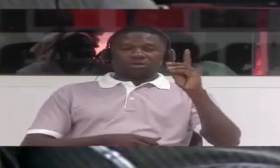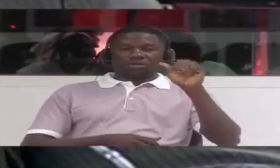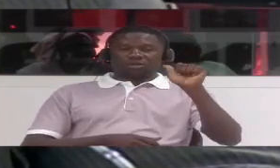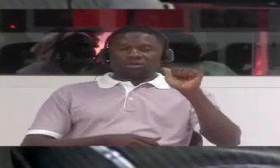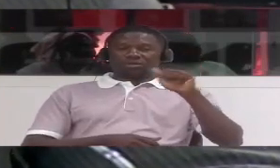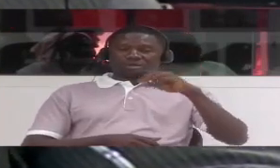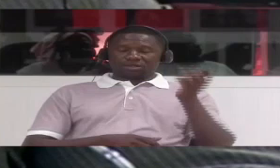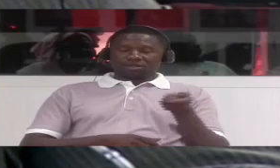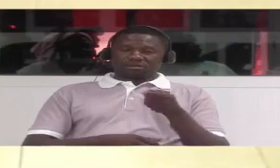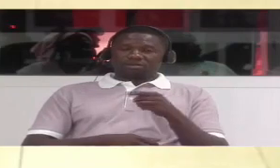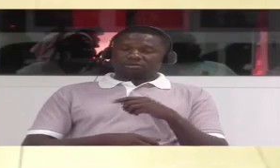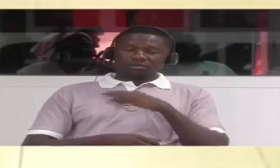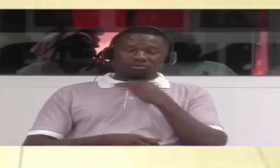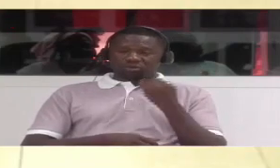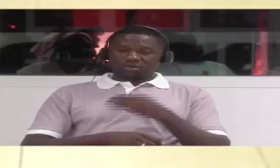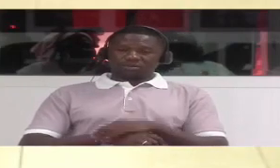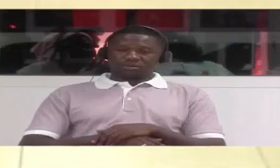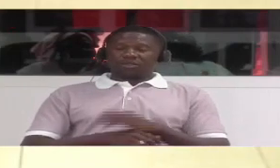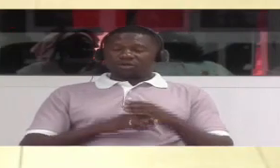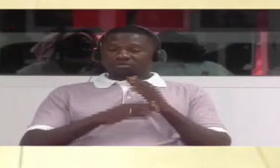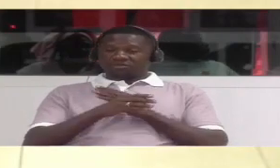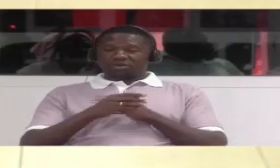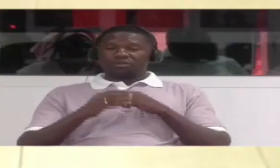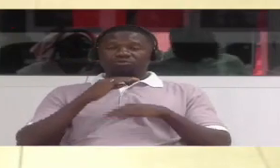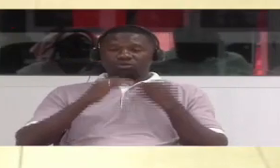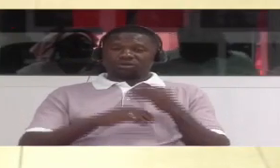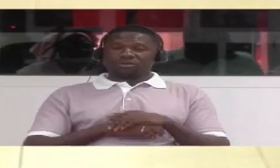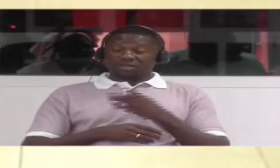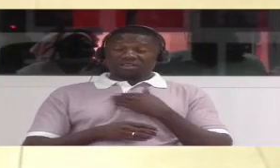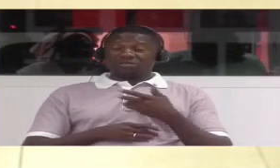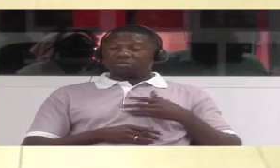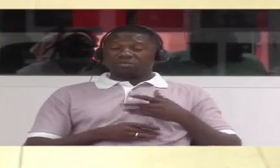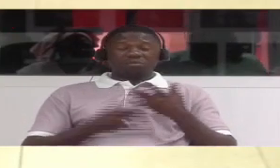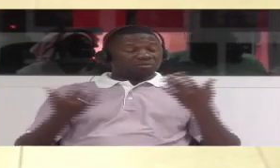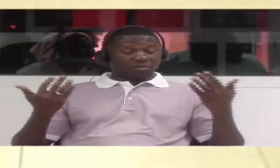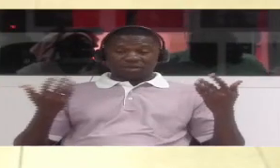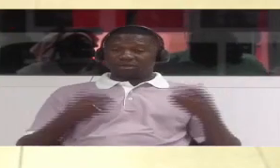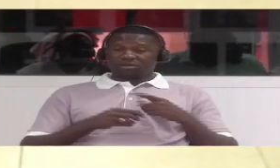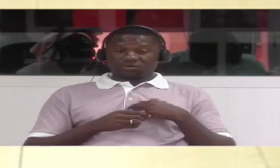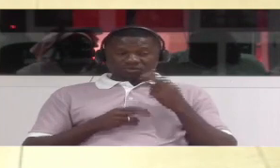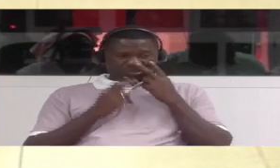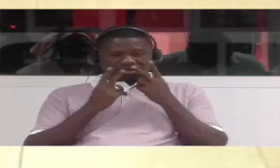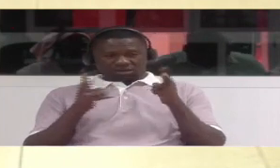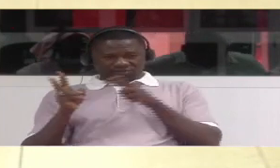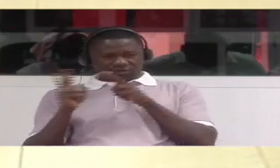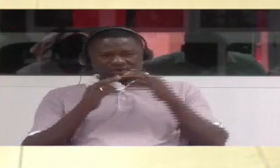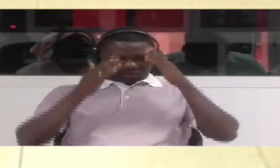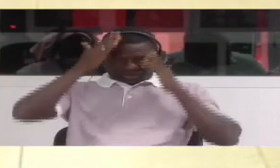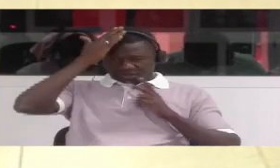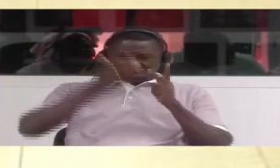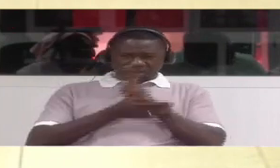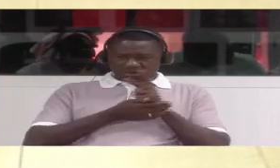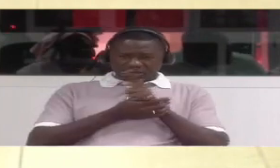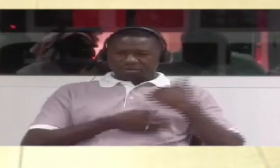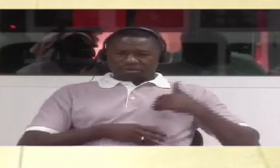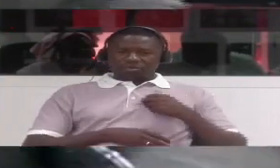just unfortunate prelude to his murder. So there was a lot of animosity you could see from the security people. And then, and of